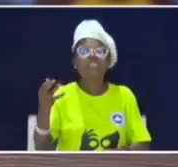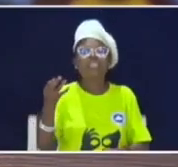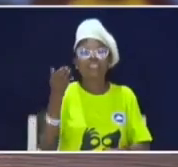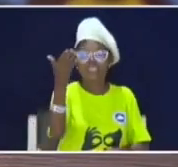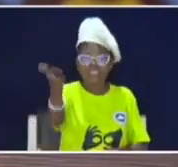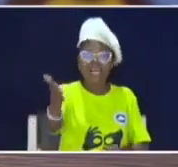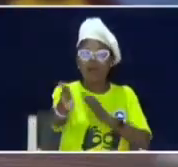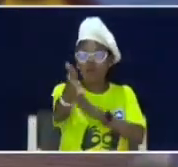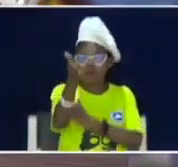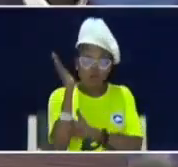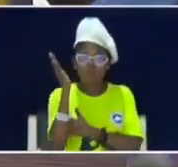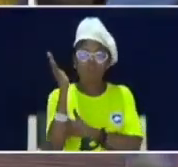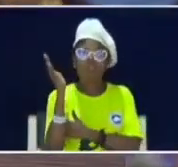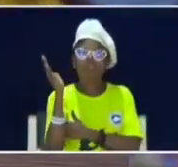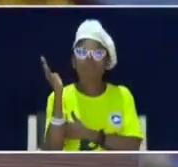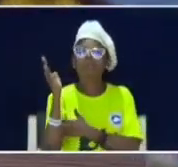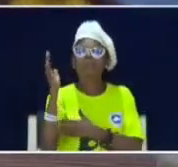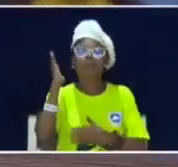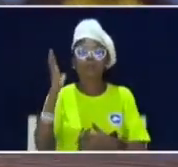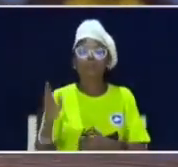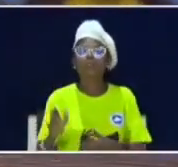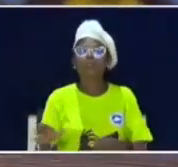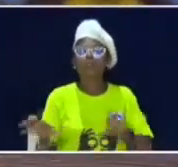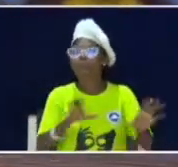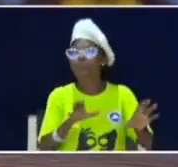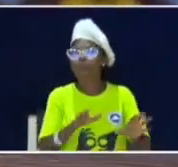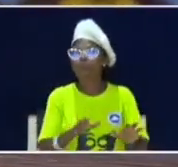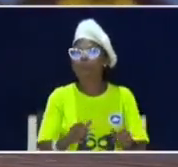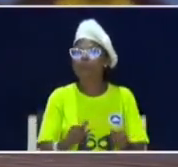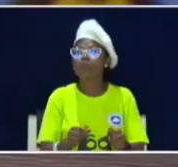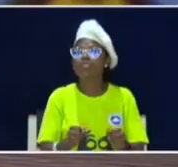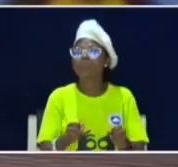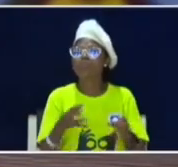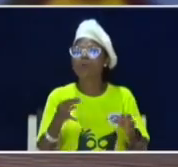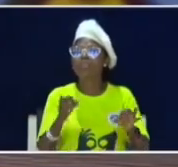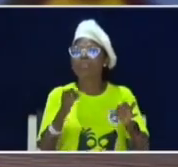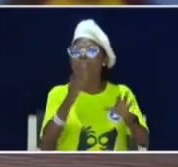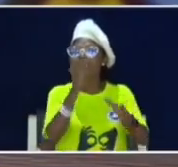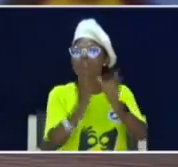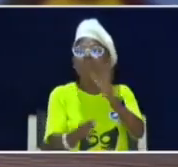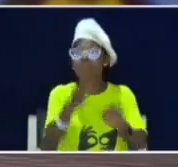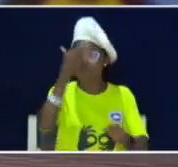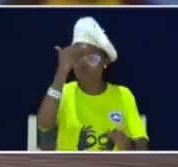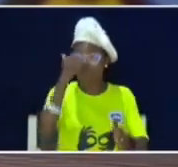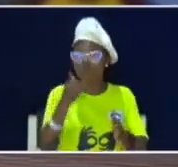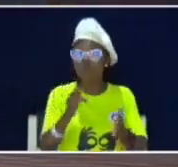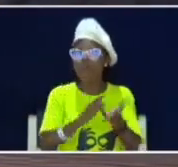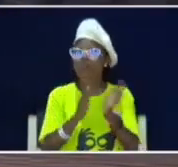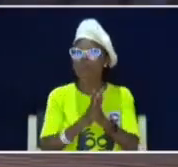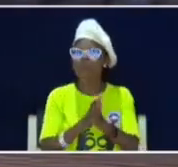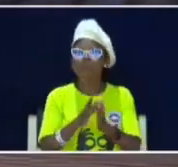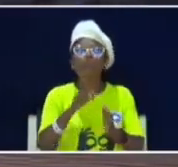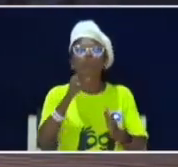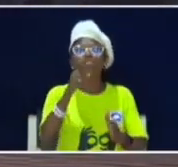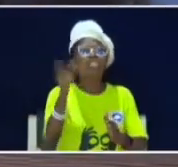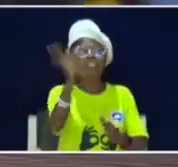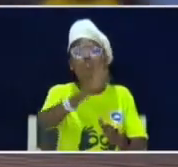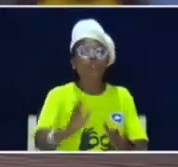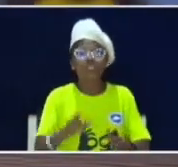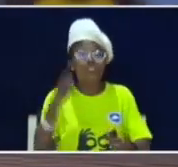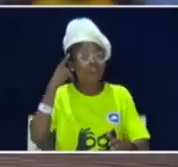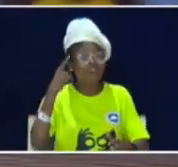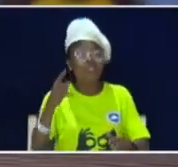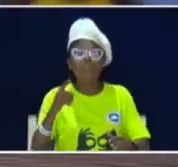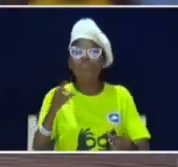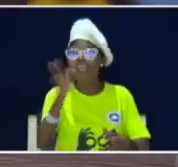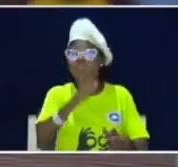I ask you a sincere and a simple question tonight? Do you know Jesus? If you know Jesus, there is nothing to fear.